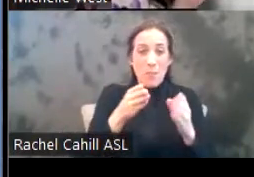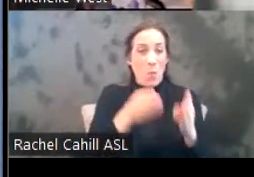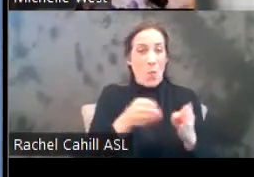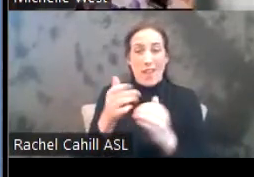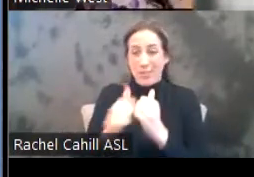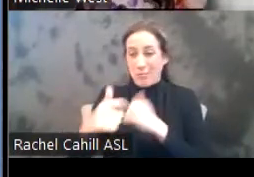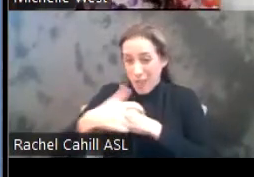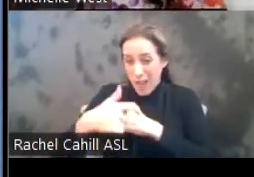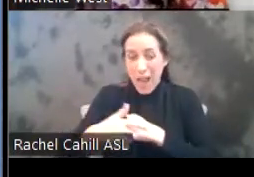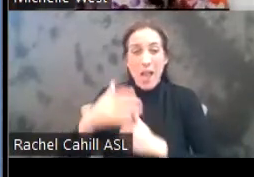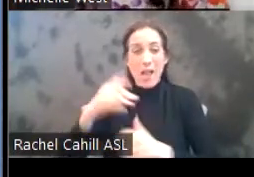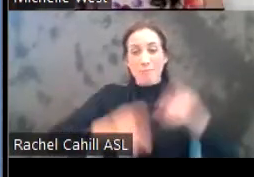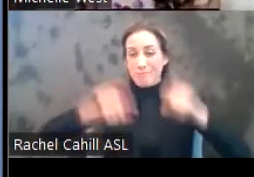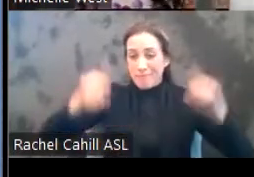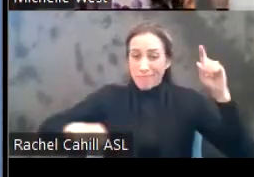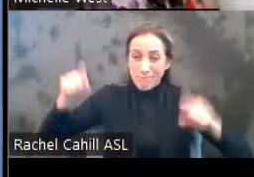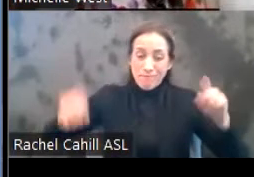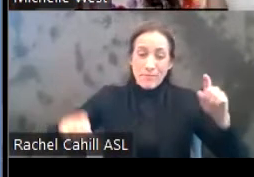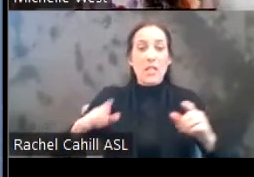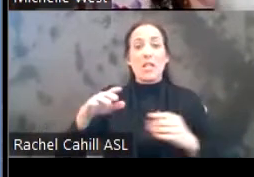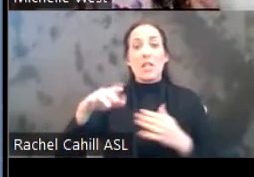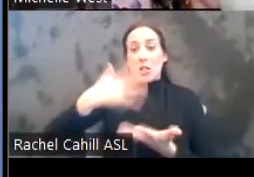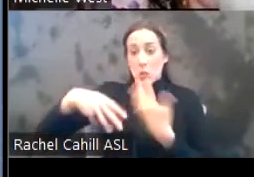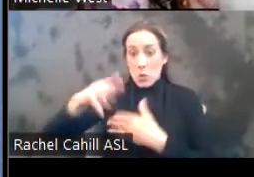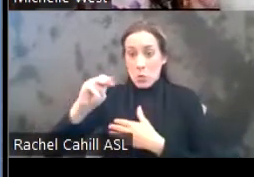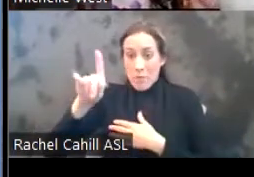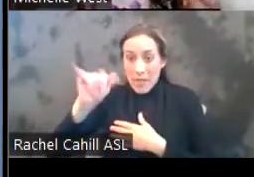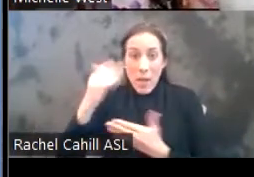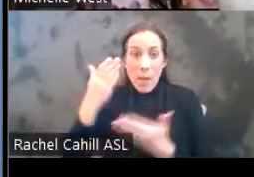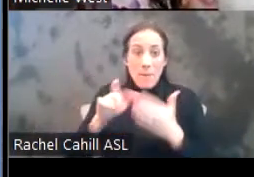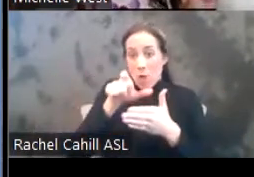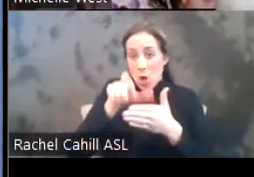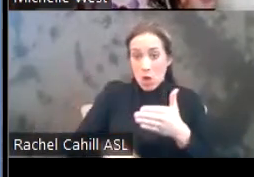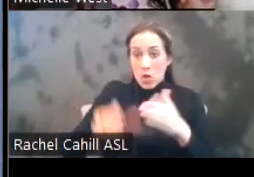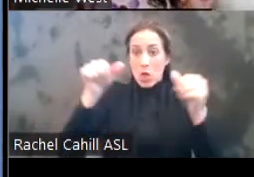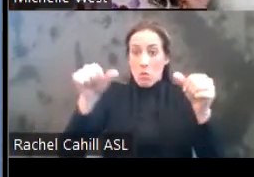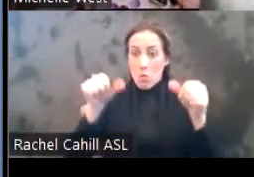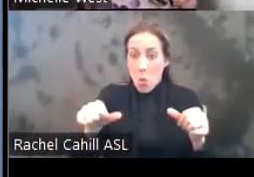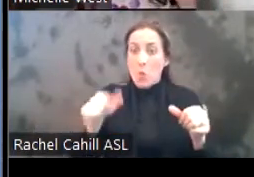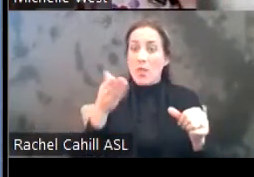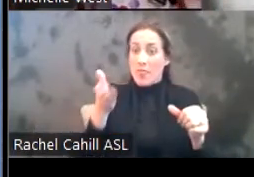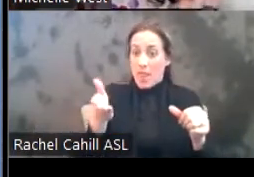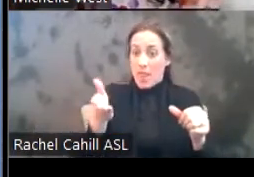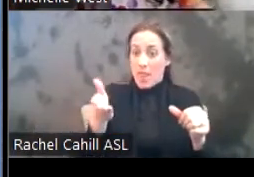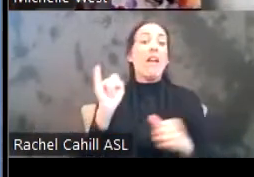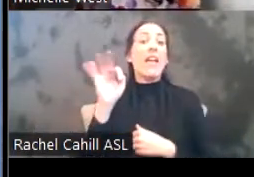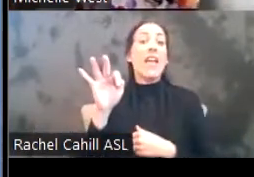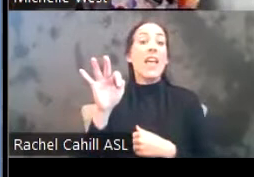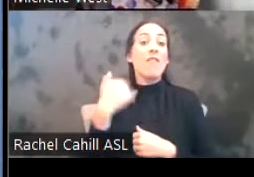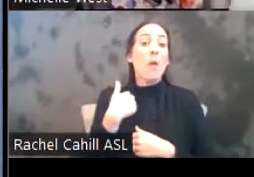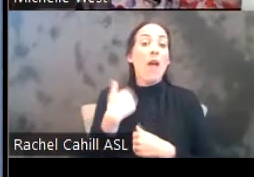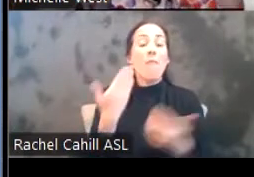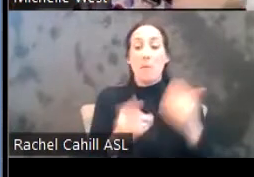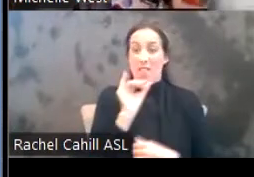Social media, like we said, you could put the blog post on social media. Then if you have, like say at the